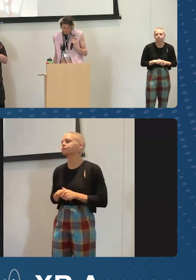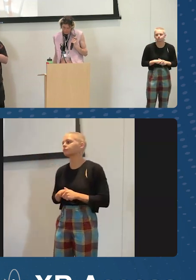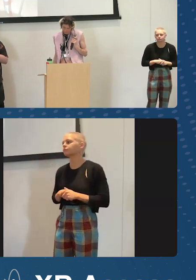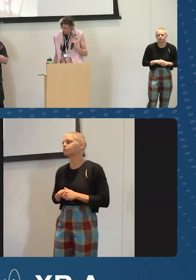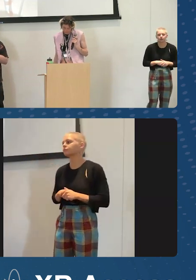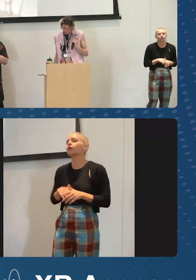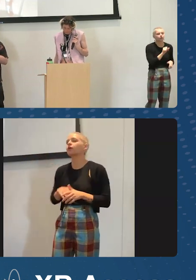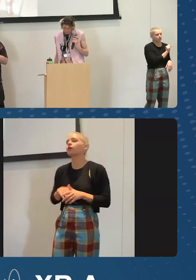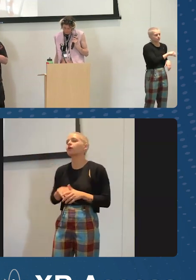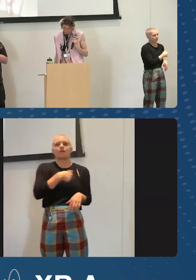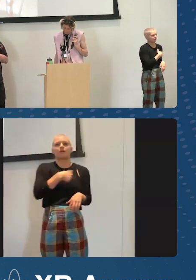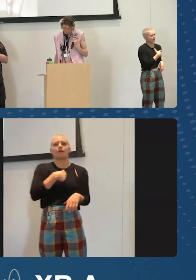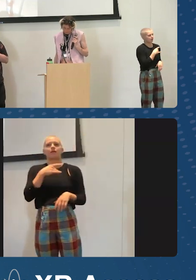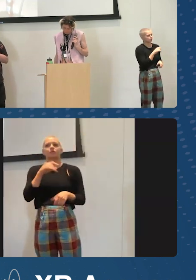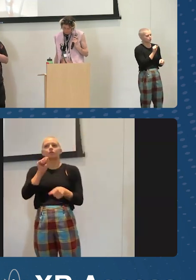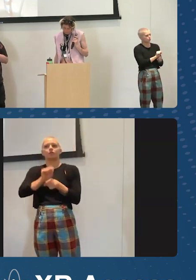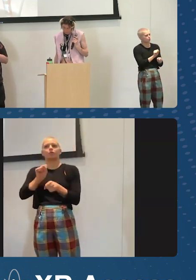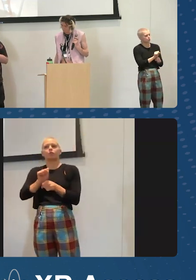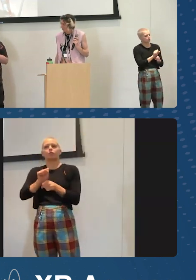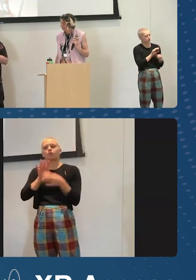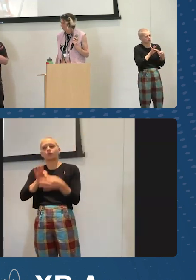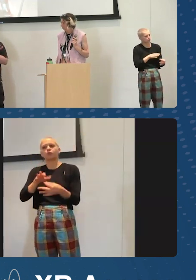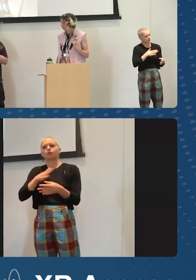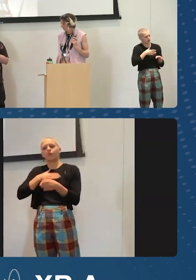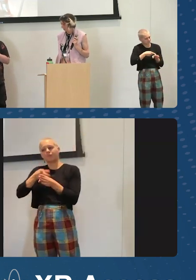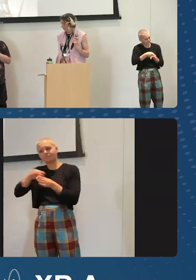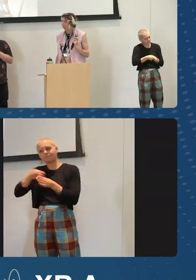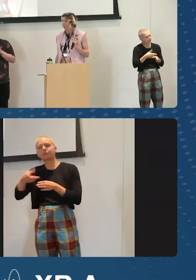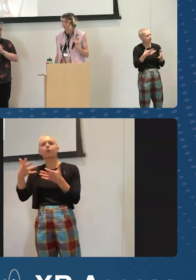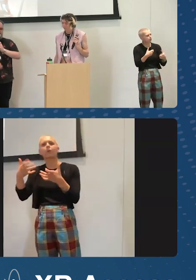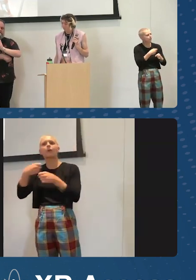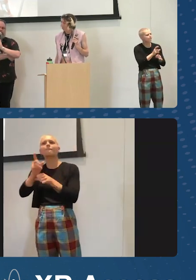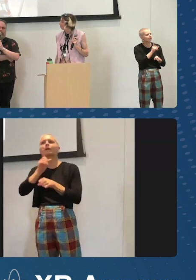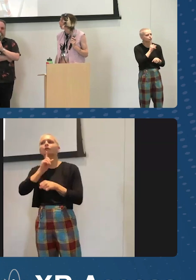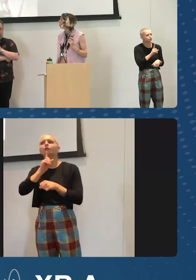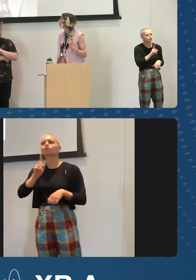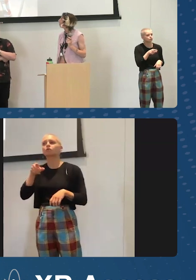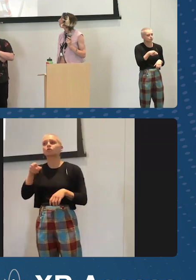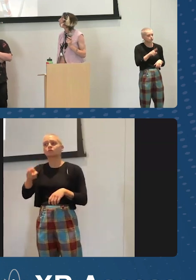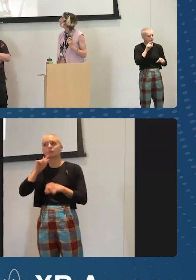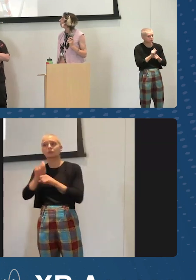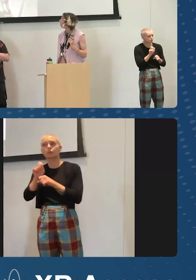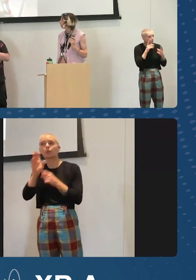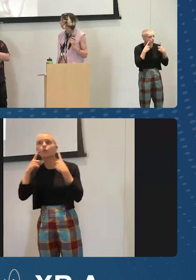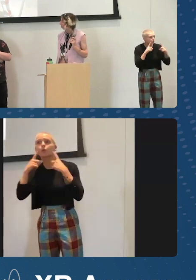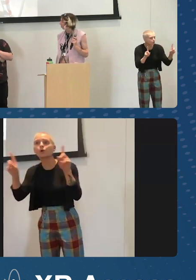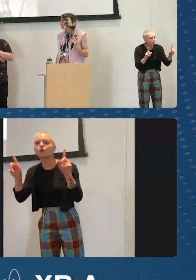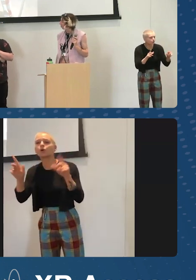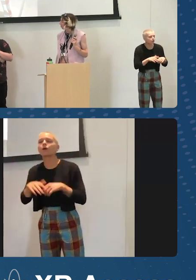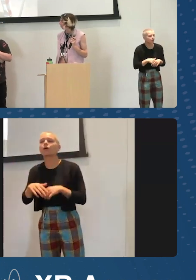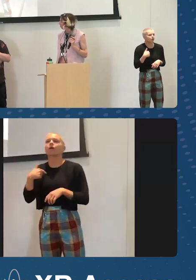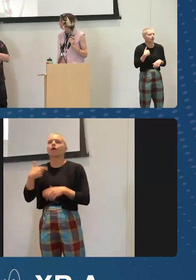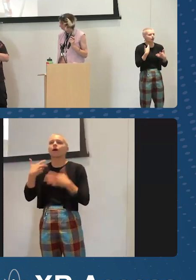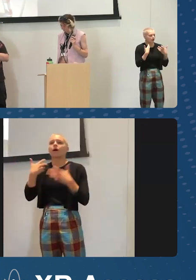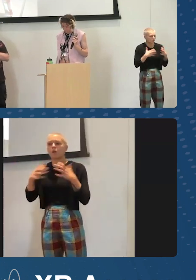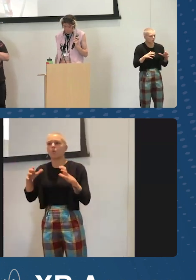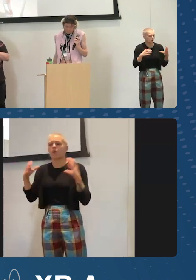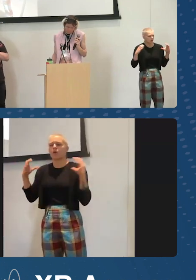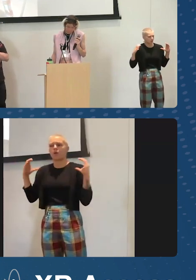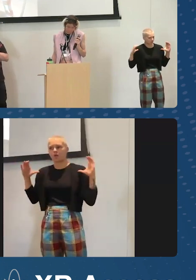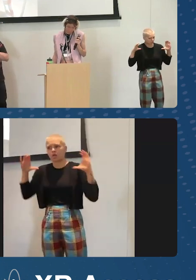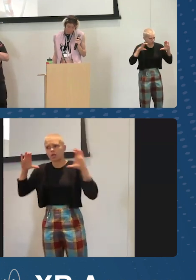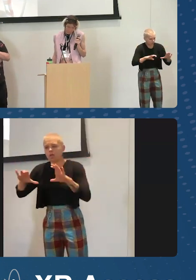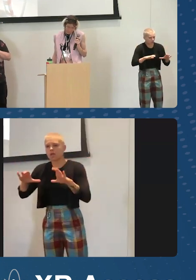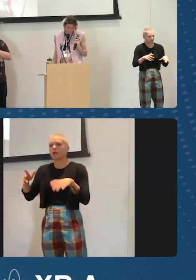like to work within my means, because I want to know that something's going to work. I'm not going like above and beyond to use all this new tech that there's some